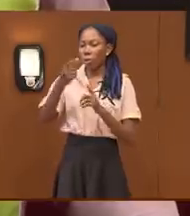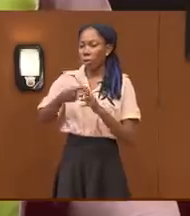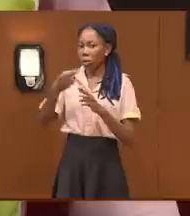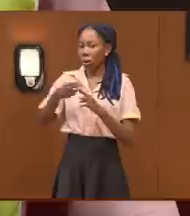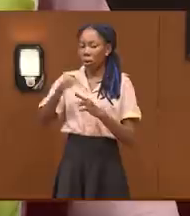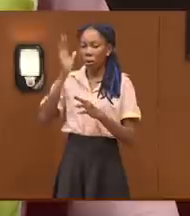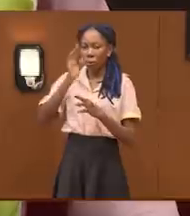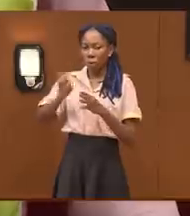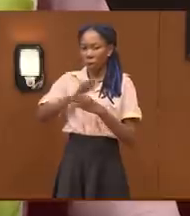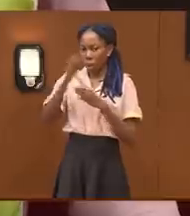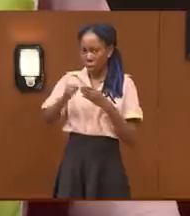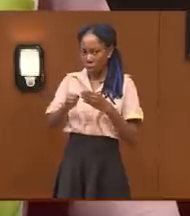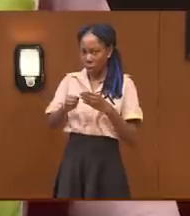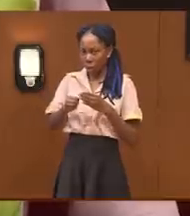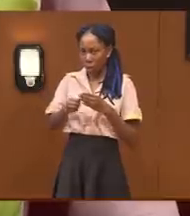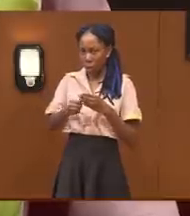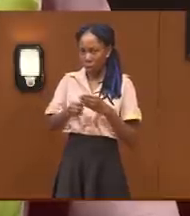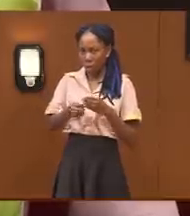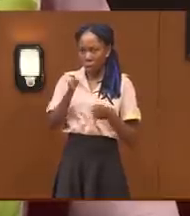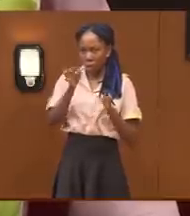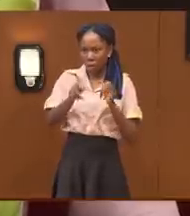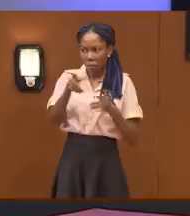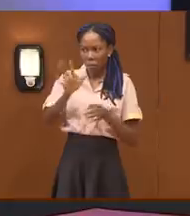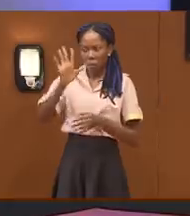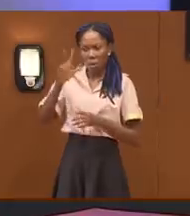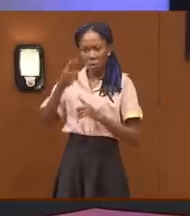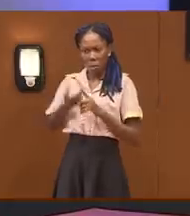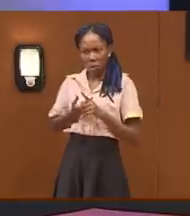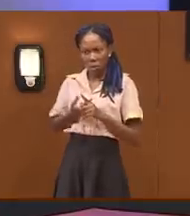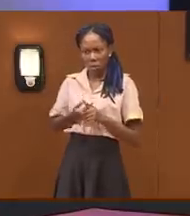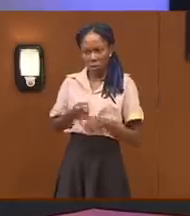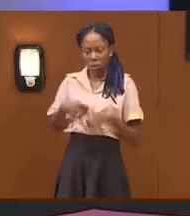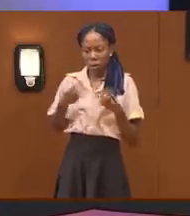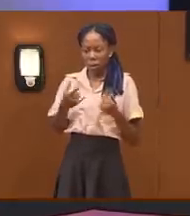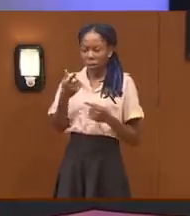You understand? I can say 5 months, you know me, but I'm just, my hands are tied.